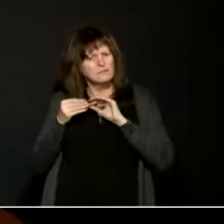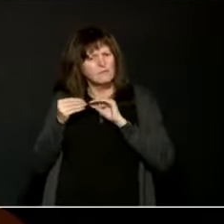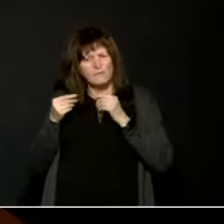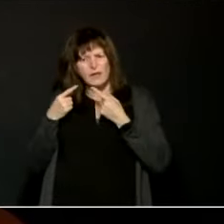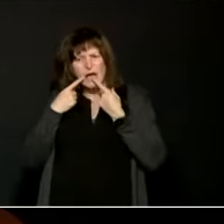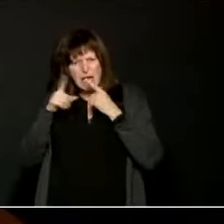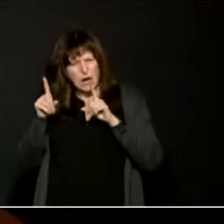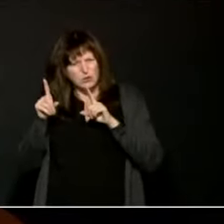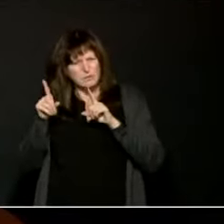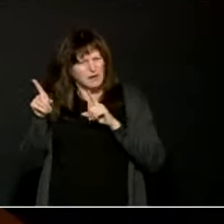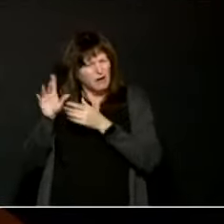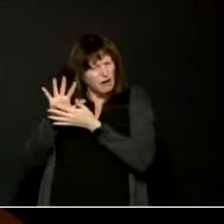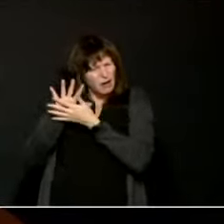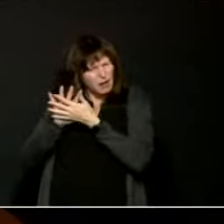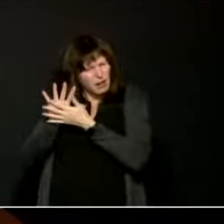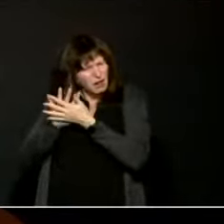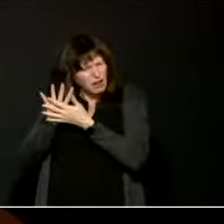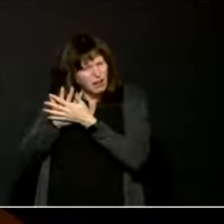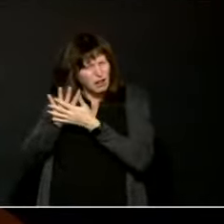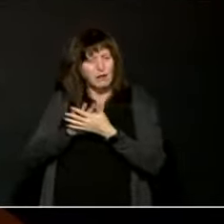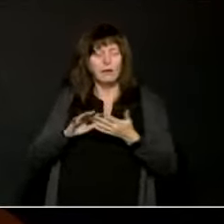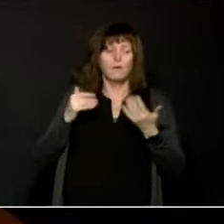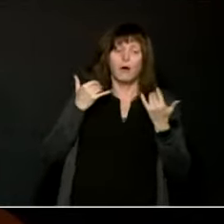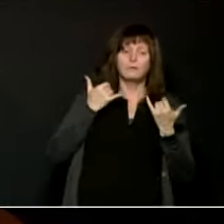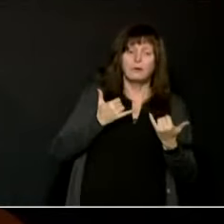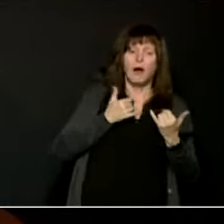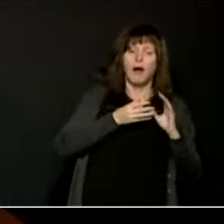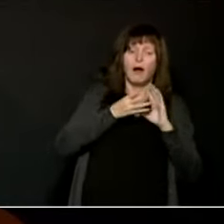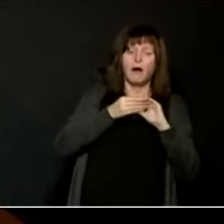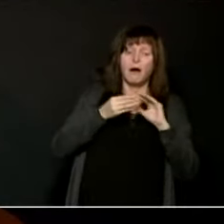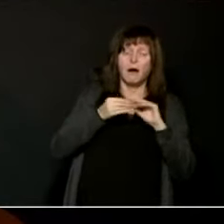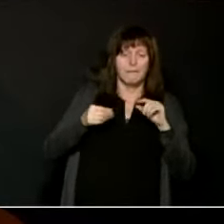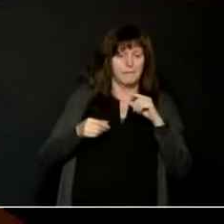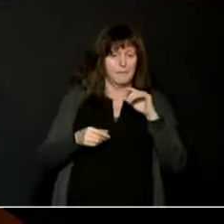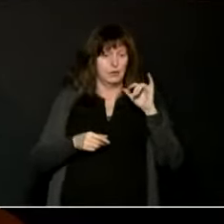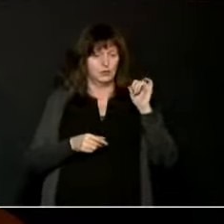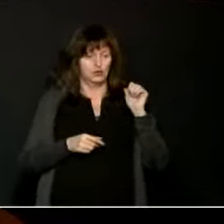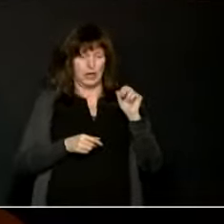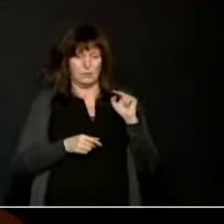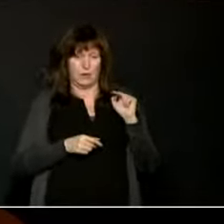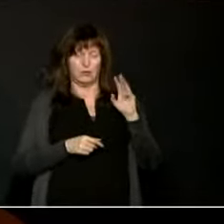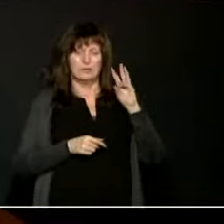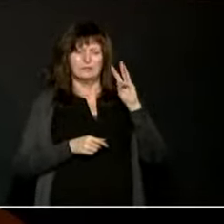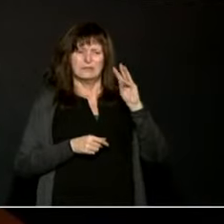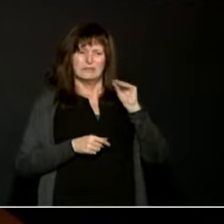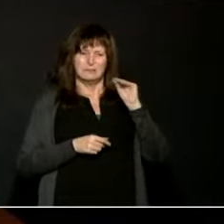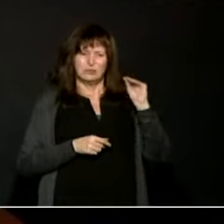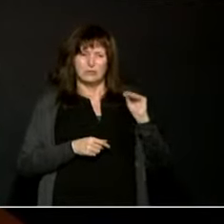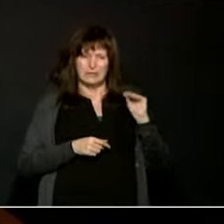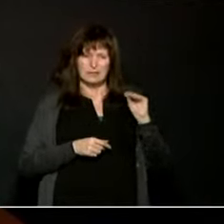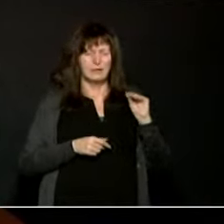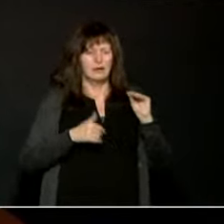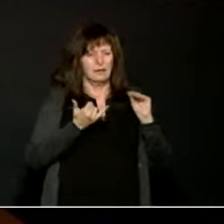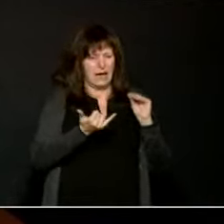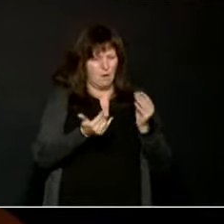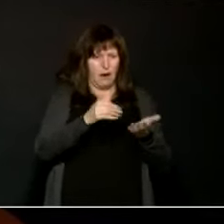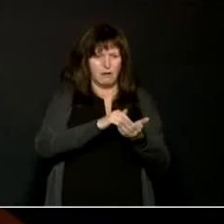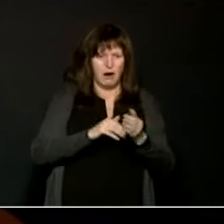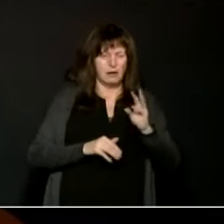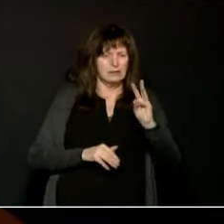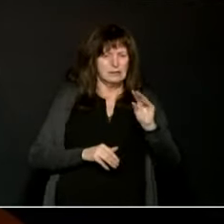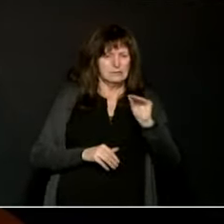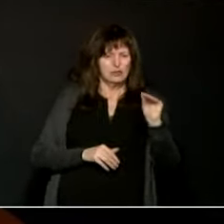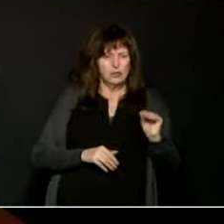that there be a deferral of the April break, or perhaps even instead, are you considering that the year end a week